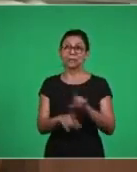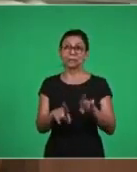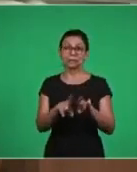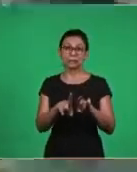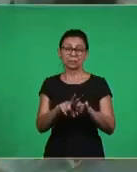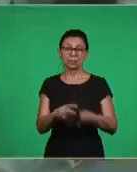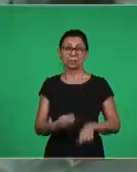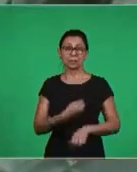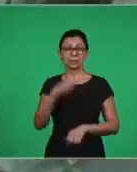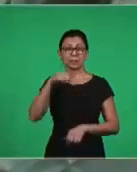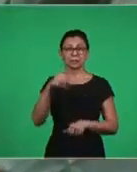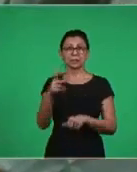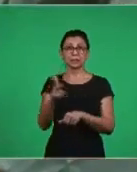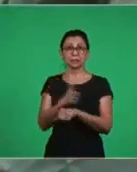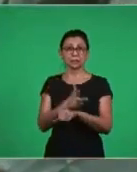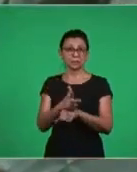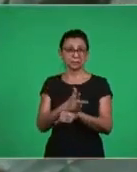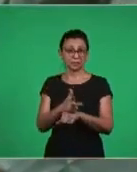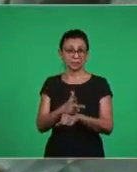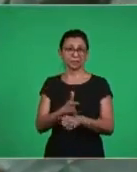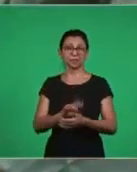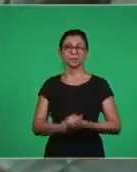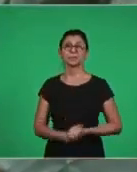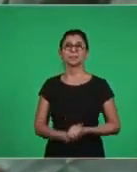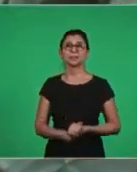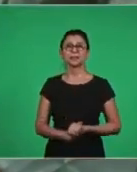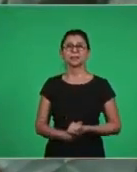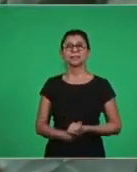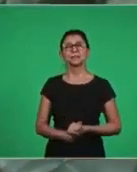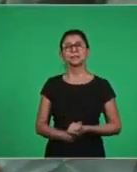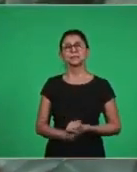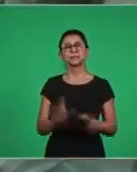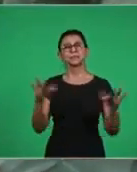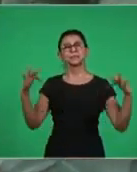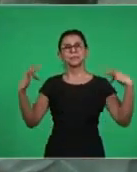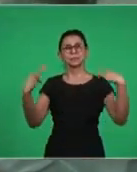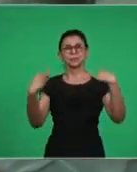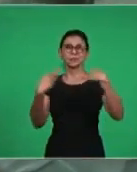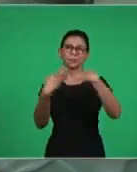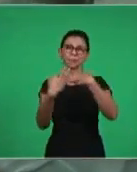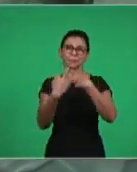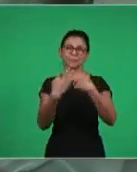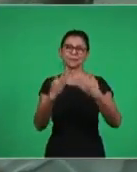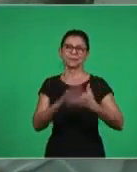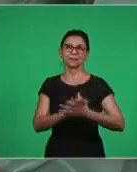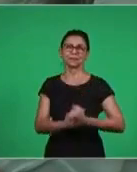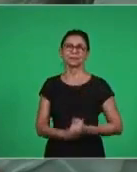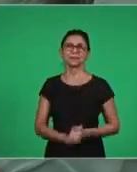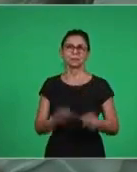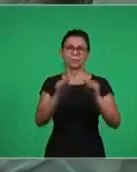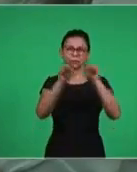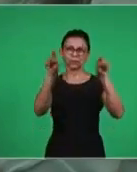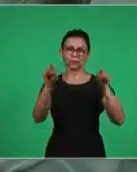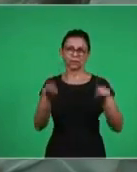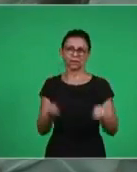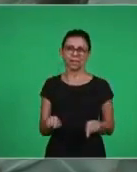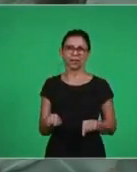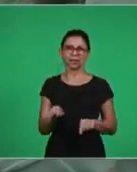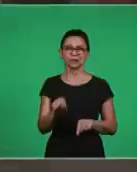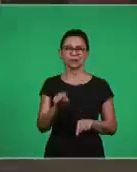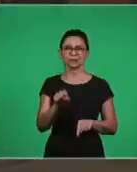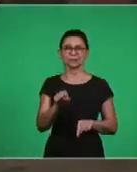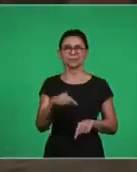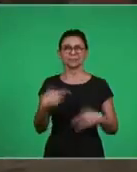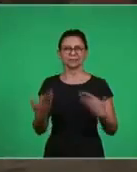participate with us here on the studios. Is a group that is here on the outer part, is the family members of the